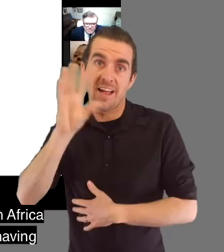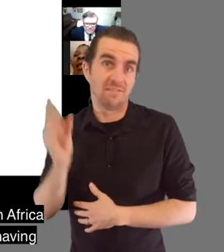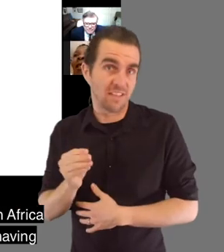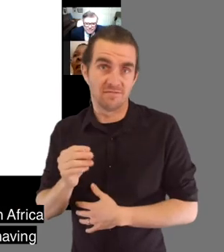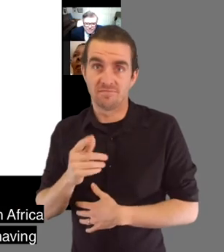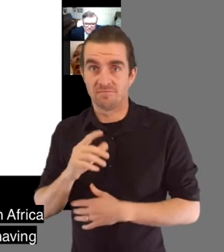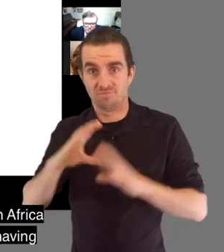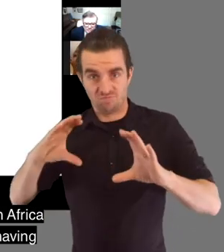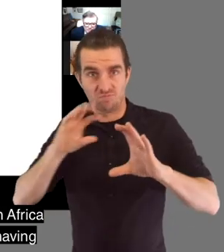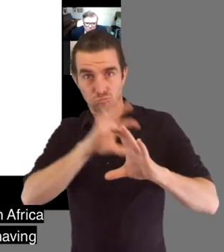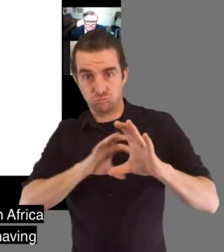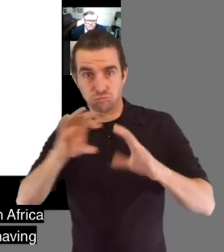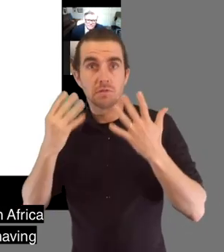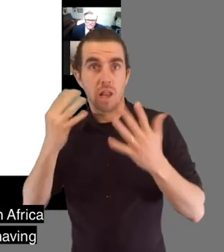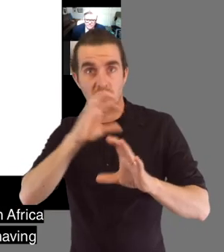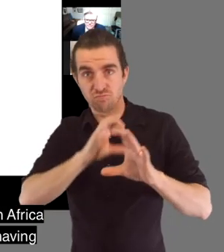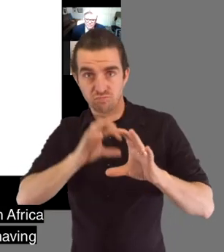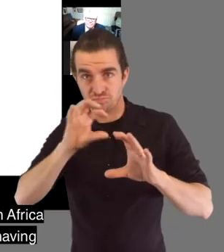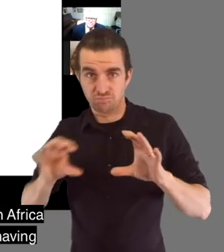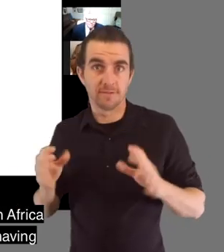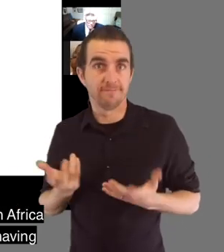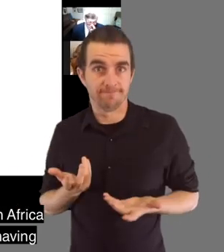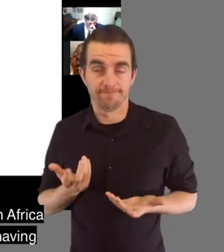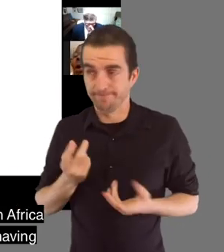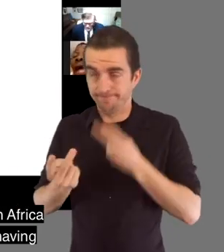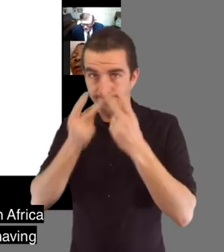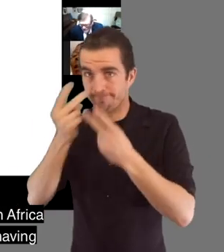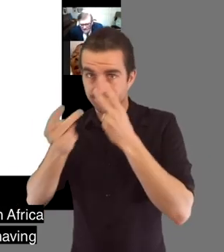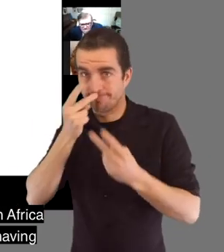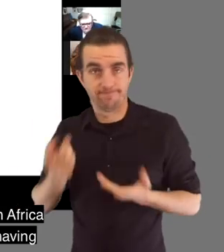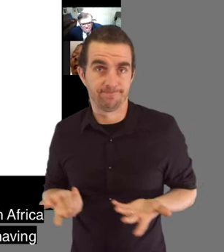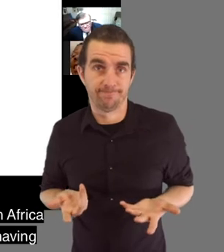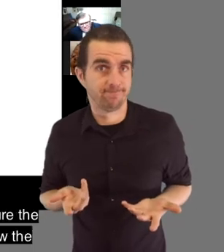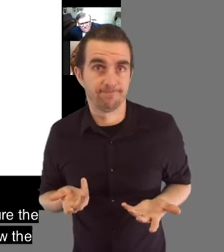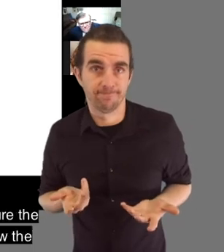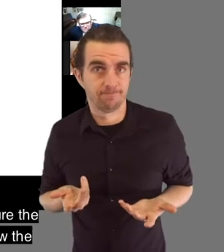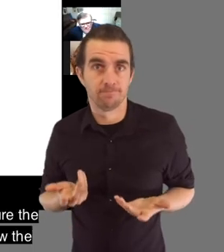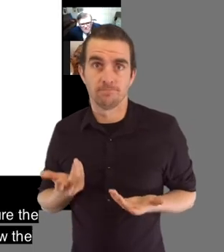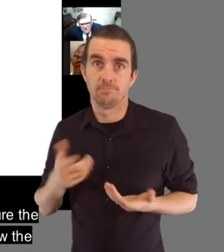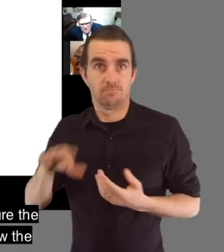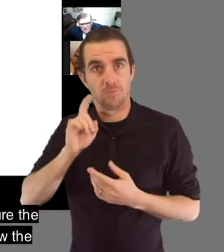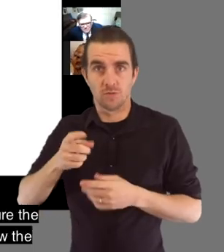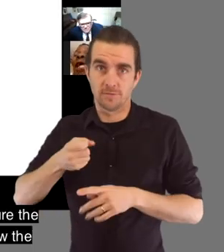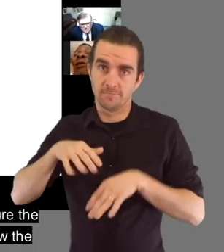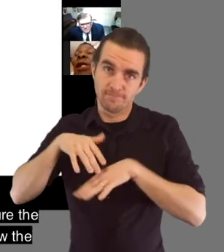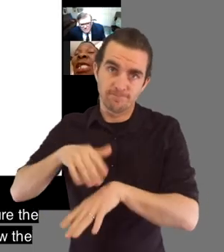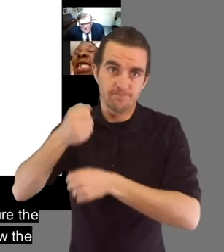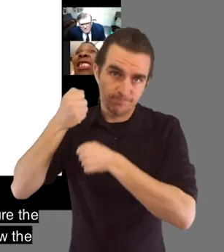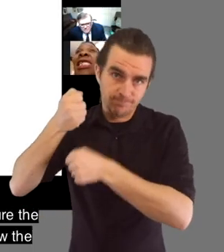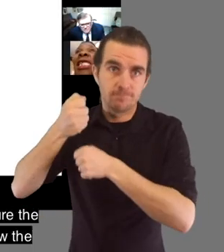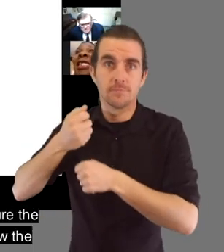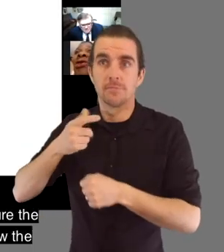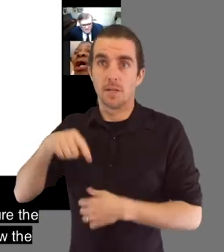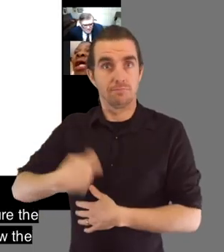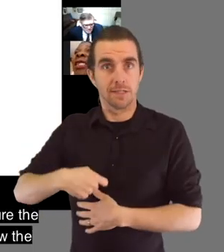happening in South Africa. And all 9 provinces were having a march for that day for making sure that the presidency